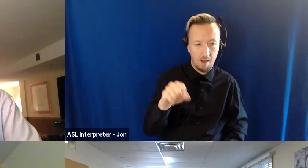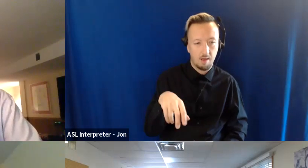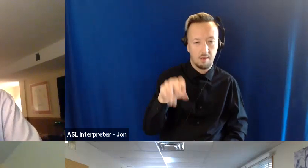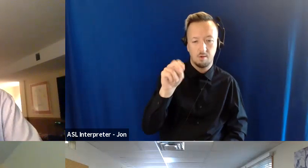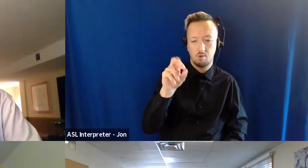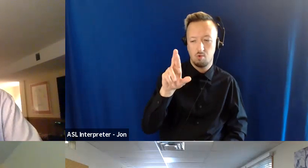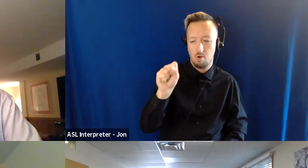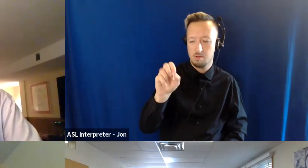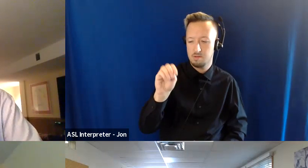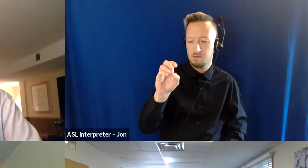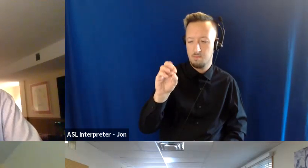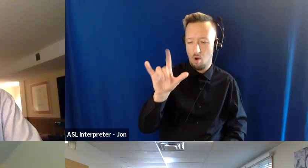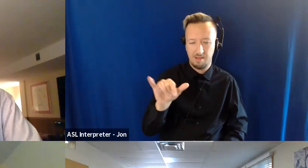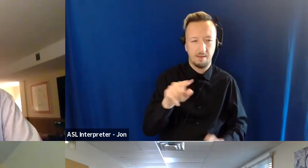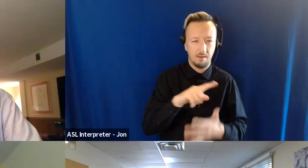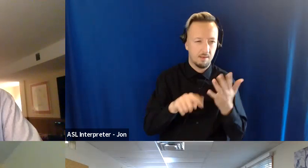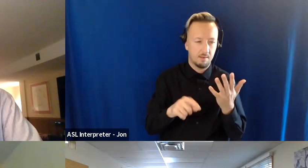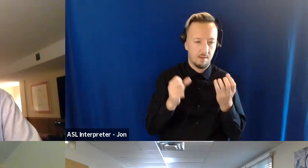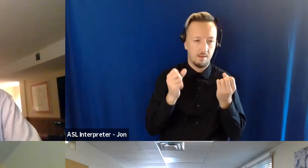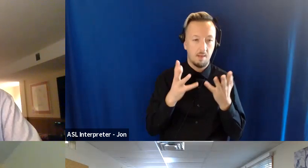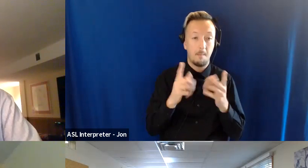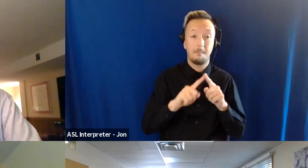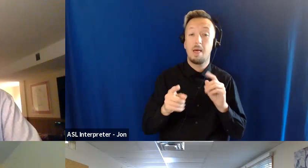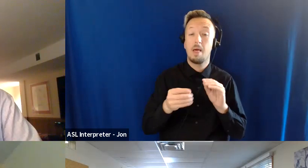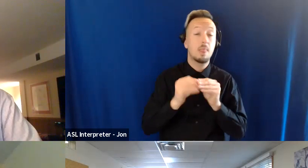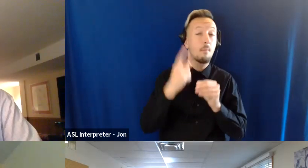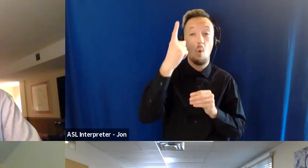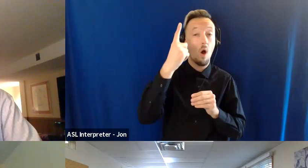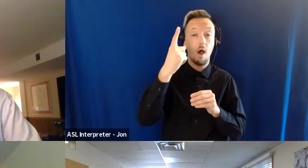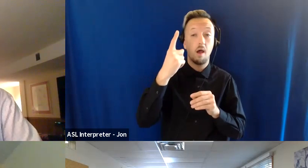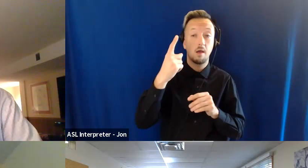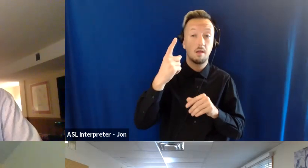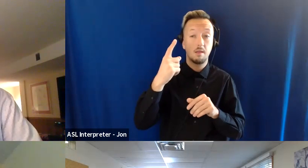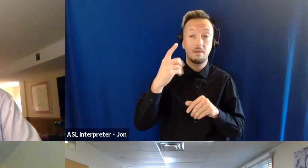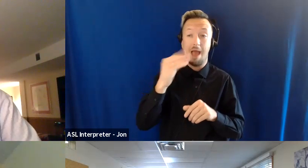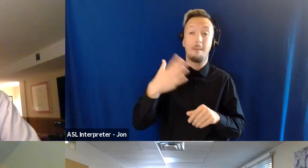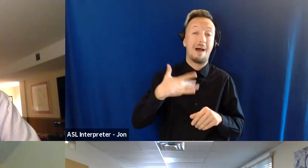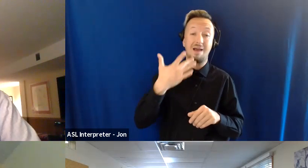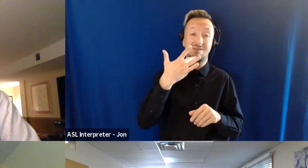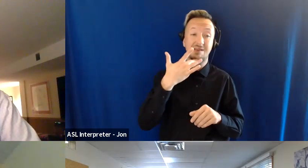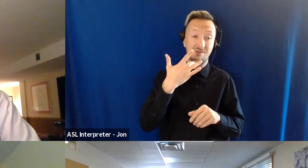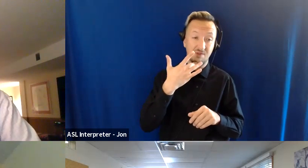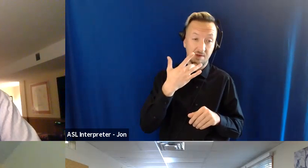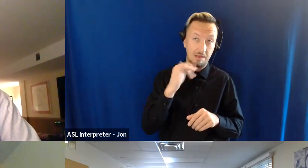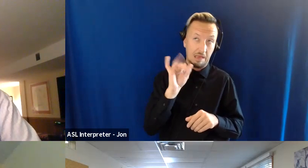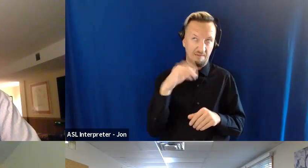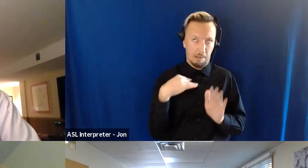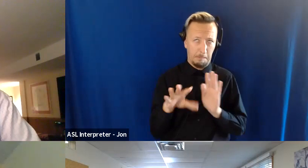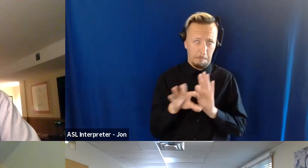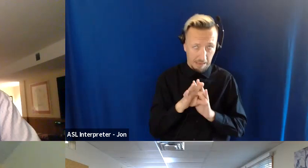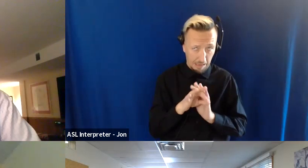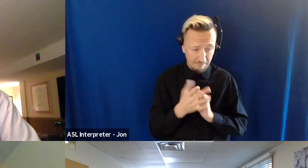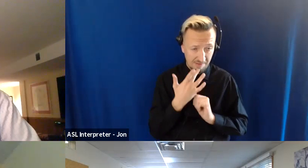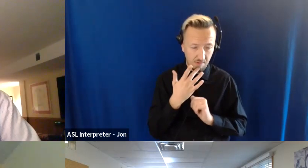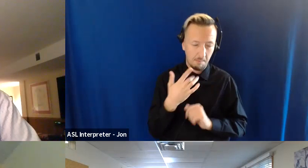and folks like that. But I think the most influential for me and my favorite from that era, if I should dare to pick a favorite, would be